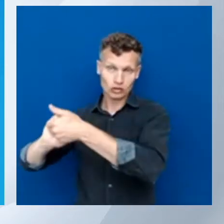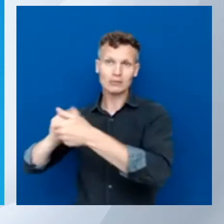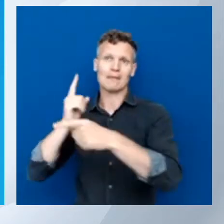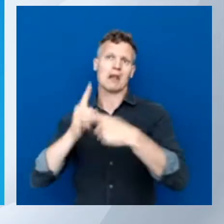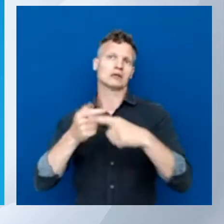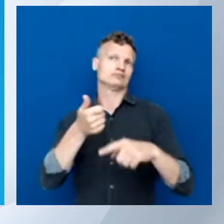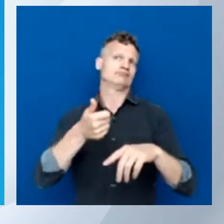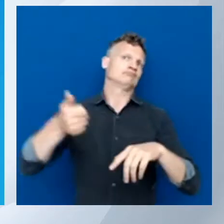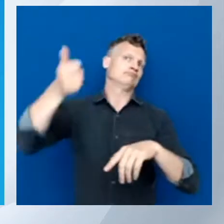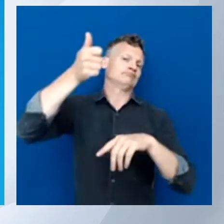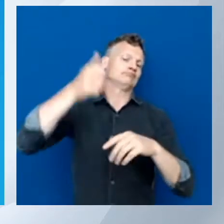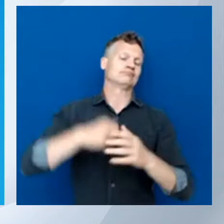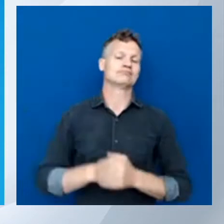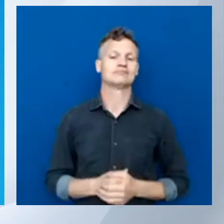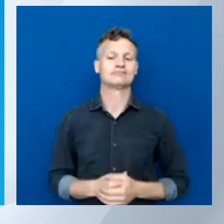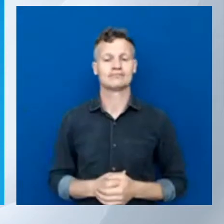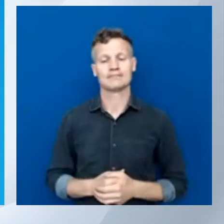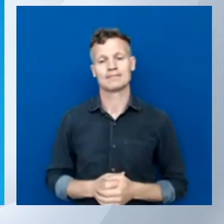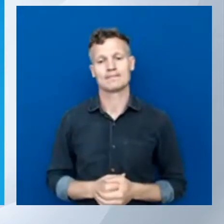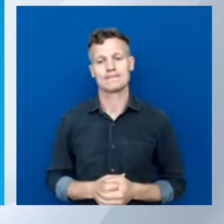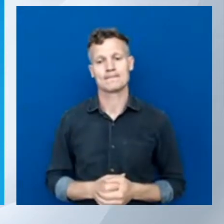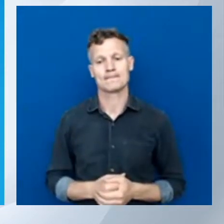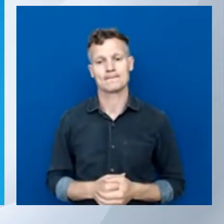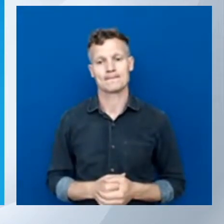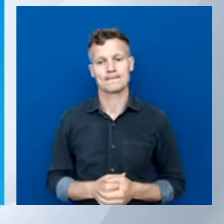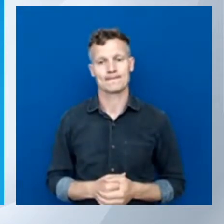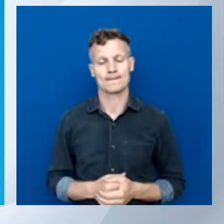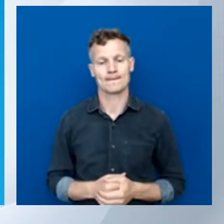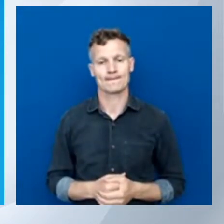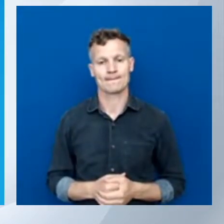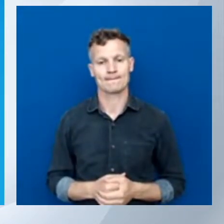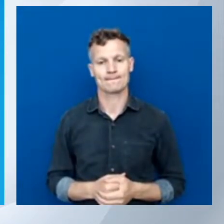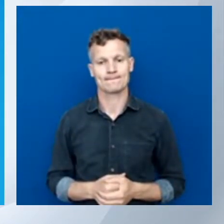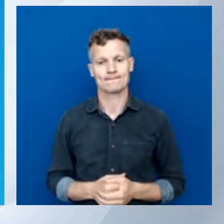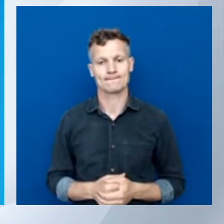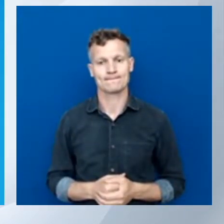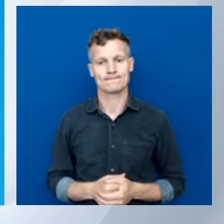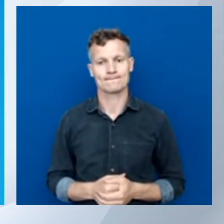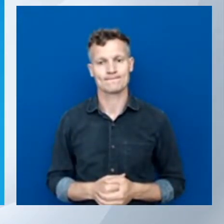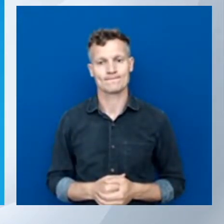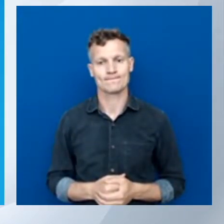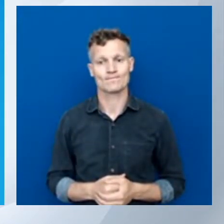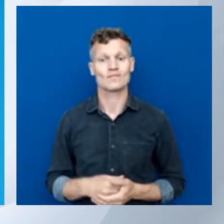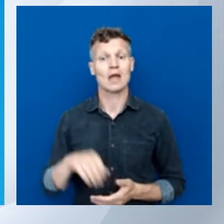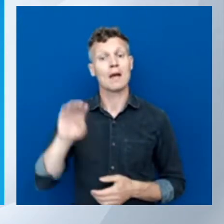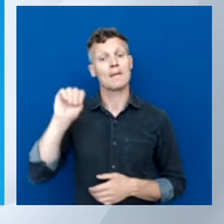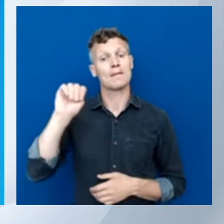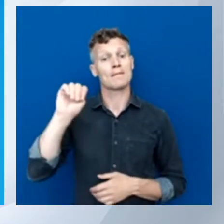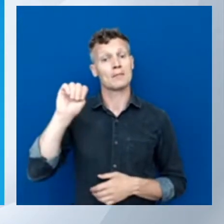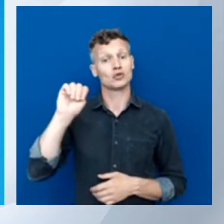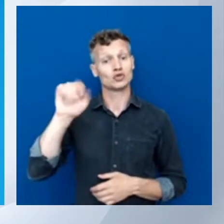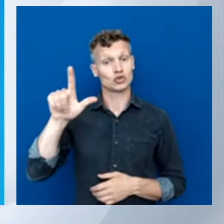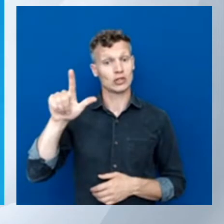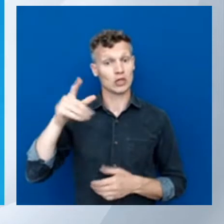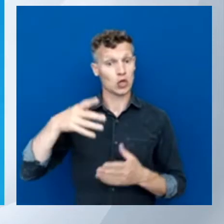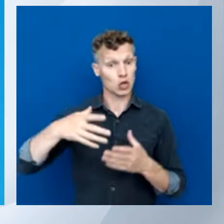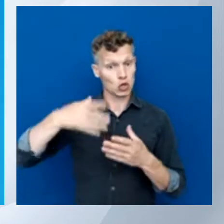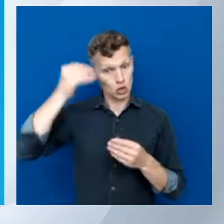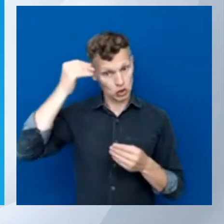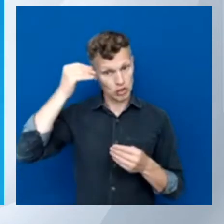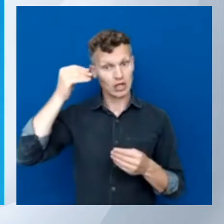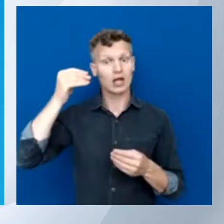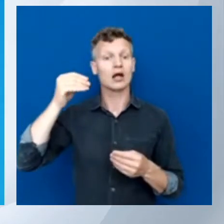Though tabular data is standard among machine learning scenarios, natural language processing has been growing